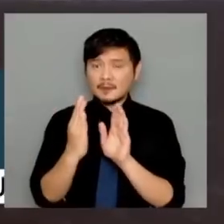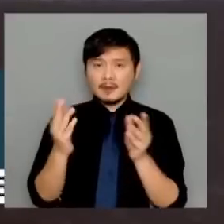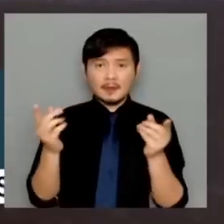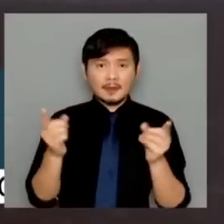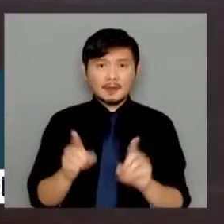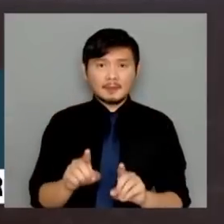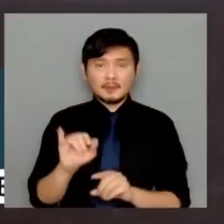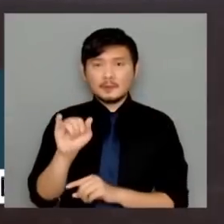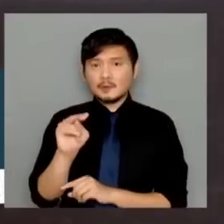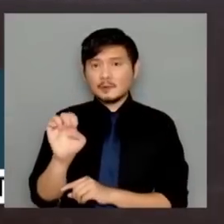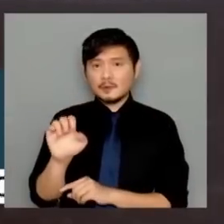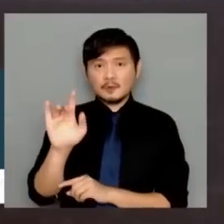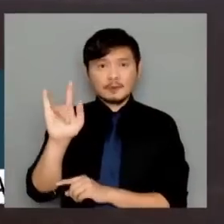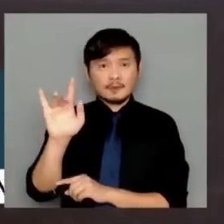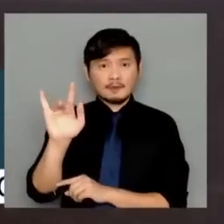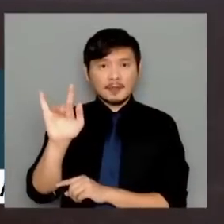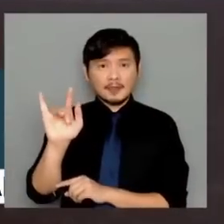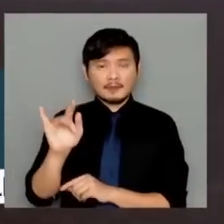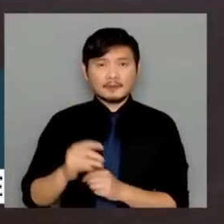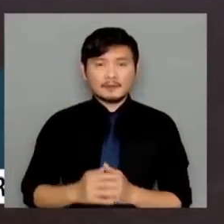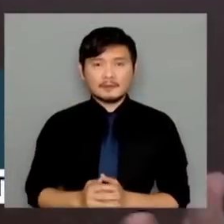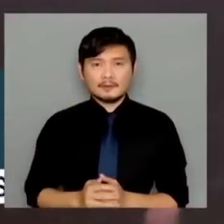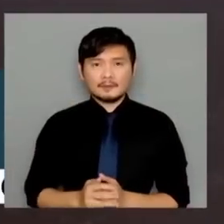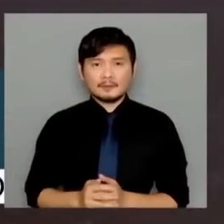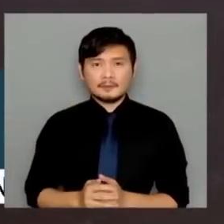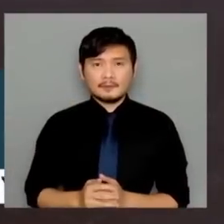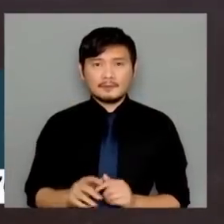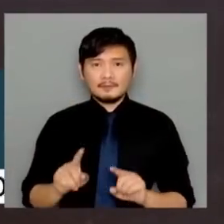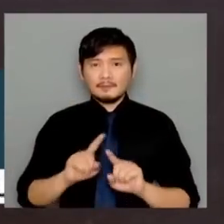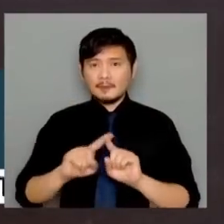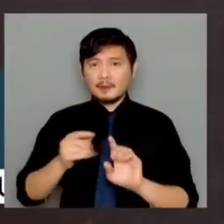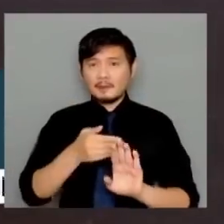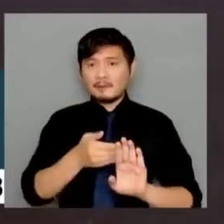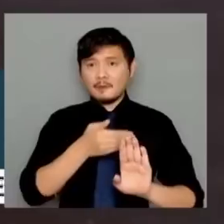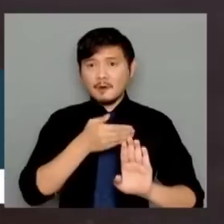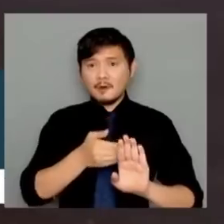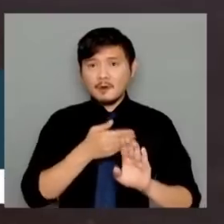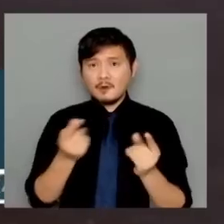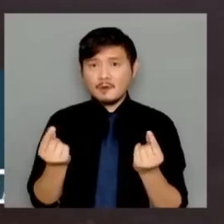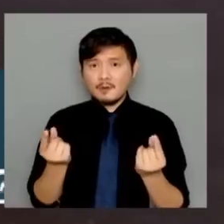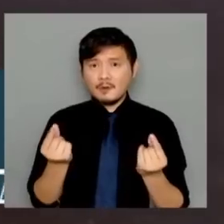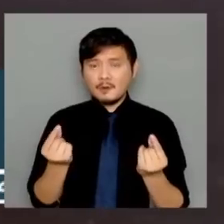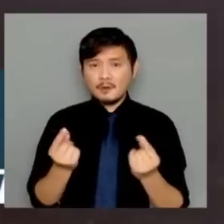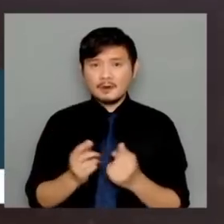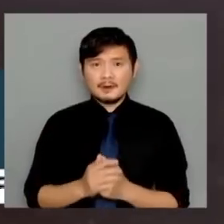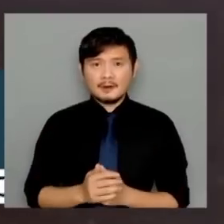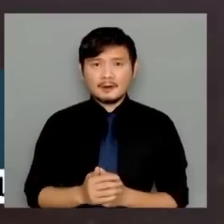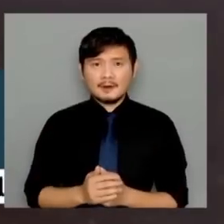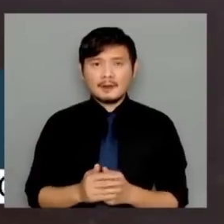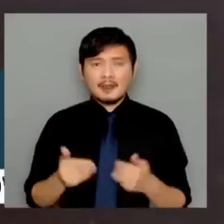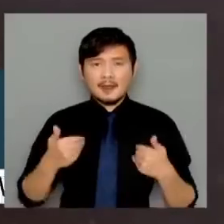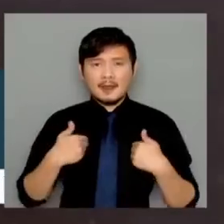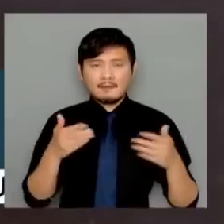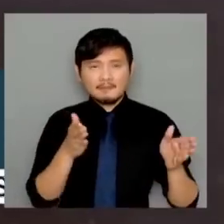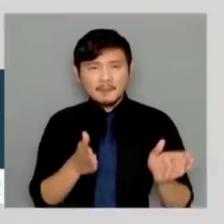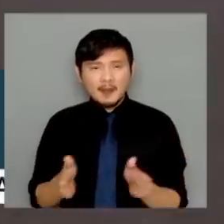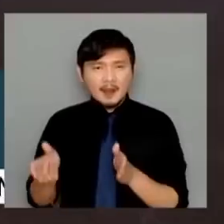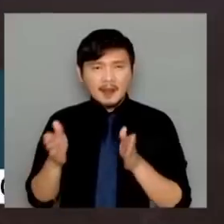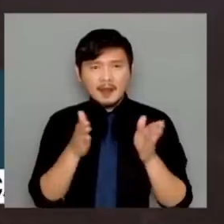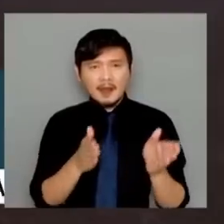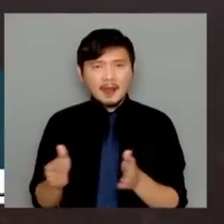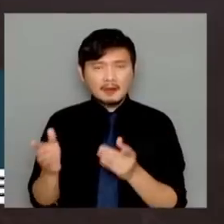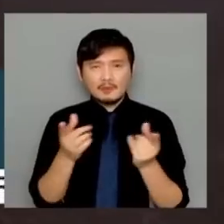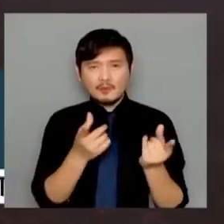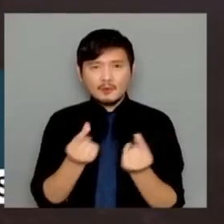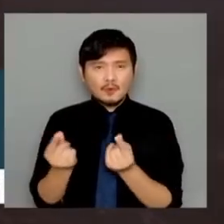June 25. But before that, meron na kaming mga arrangements na nagawa.